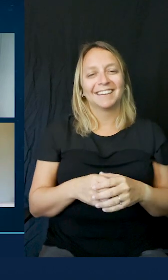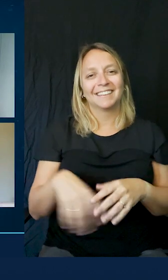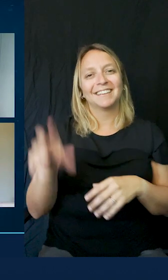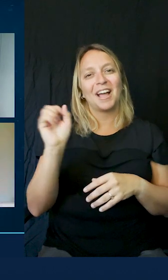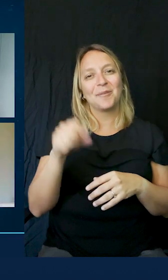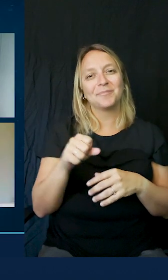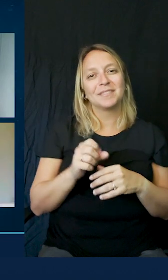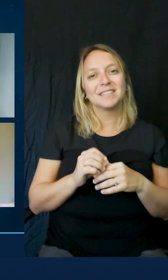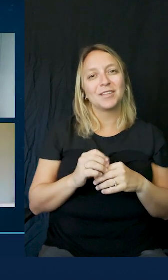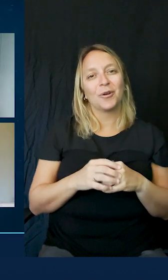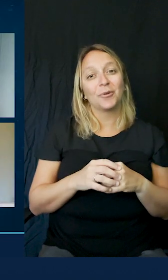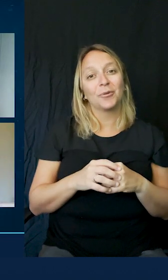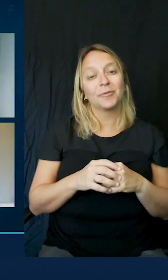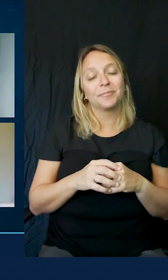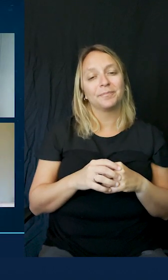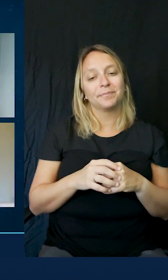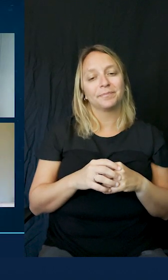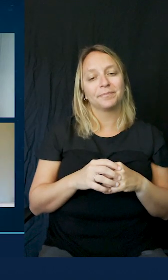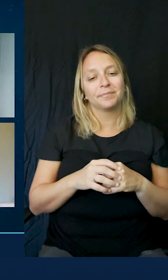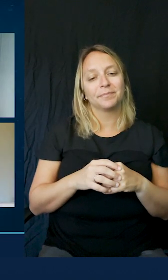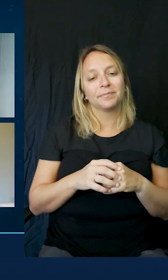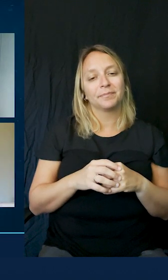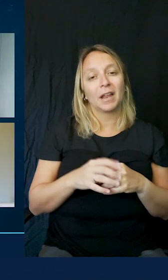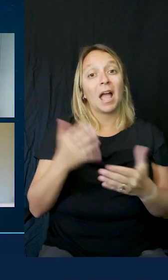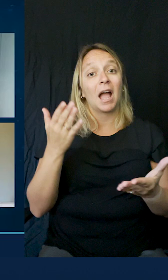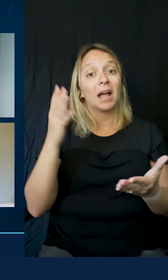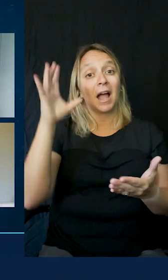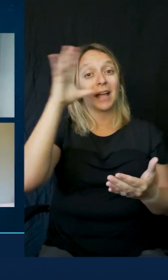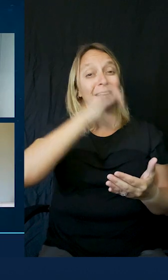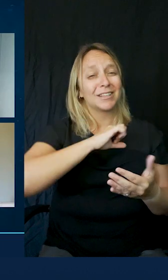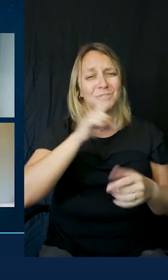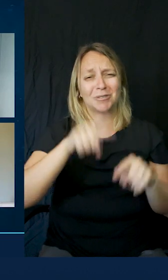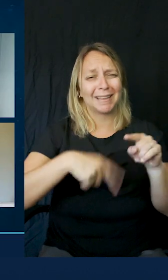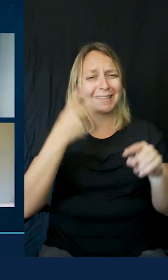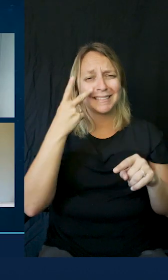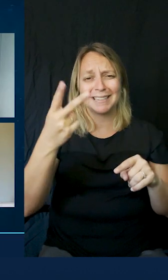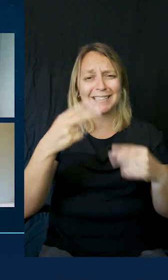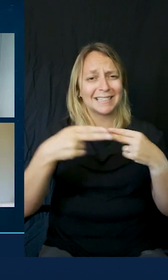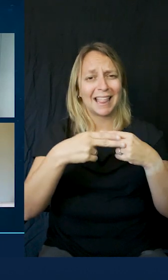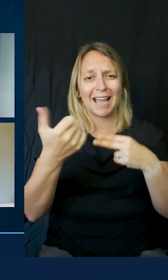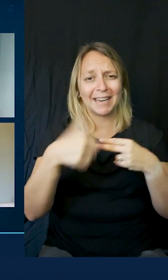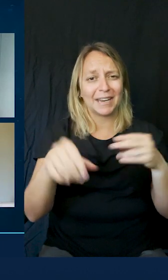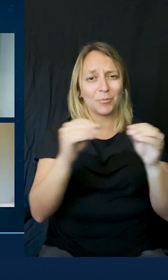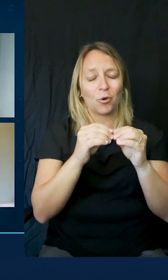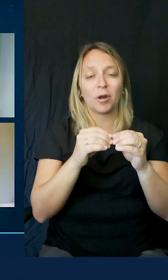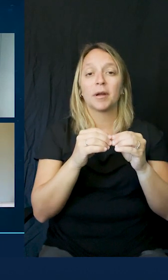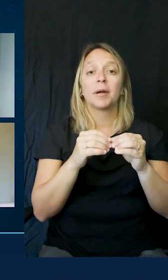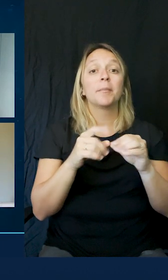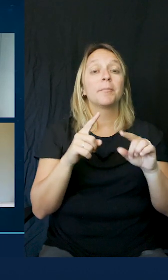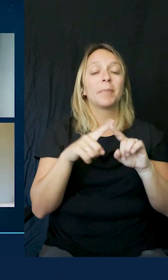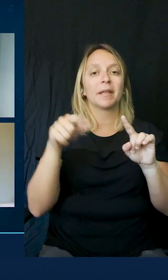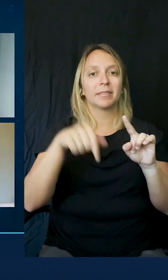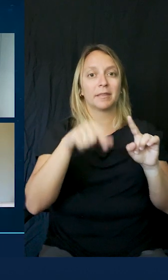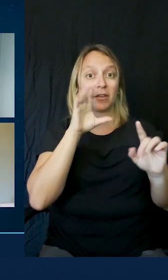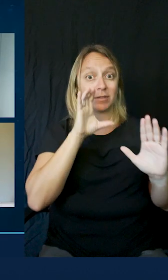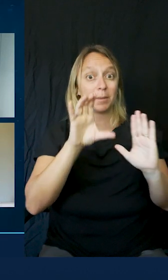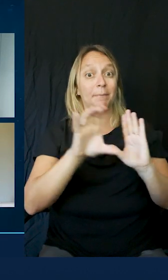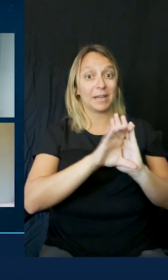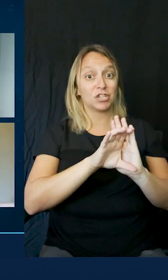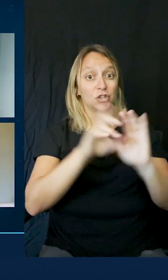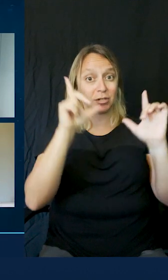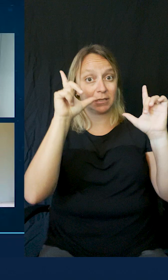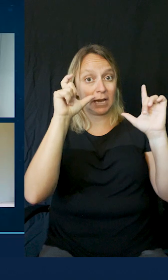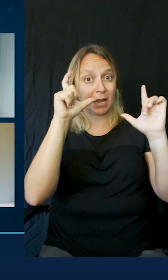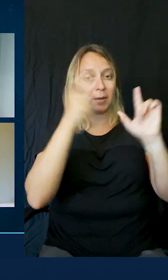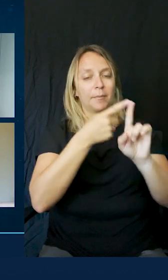So ultimately, I guess you guys probably can't see my slide anymore, but it was a fabulous picture taken by a